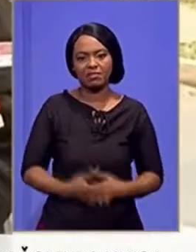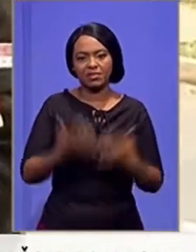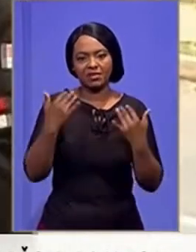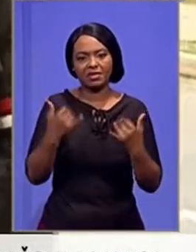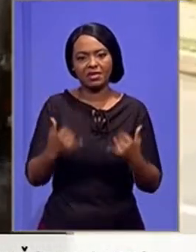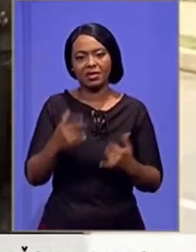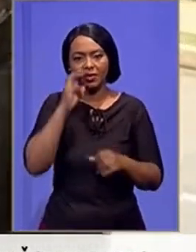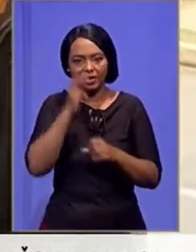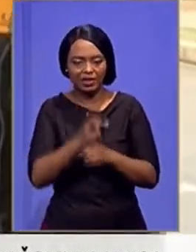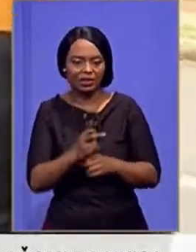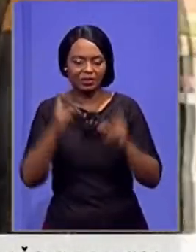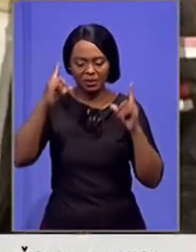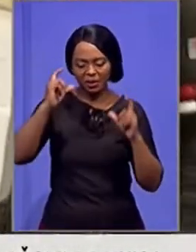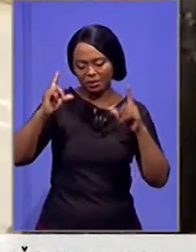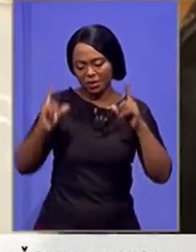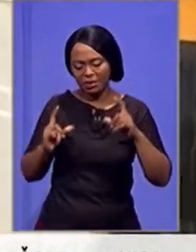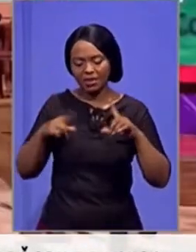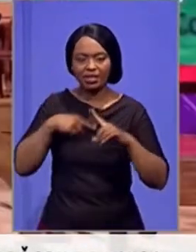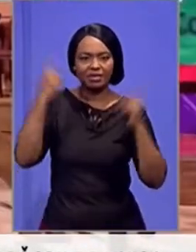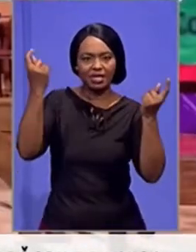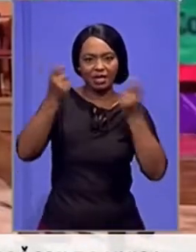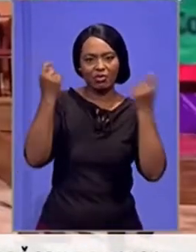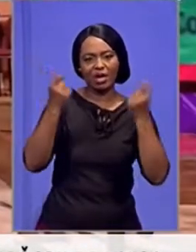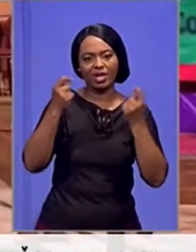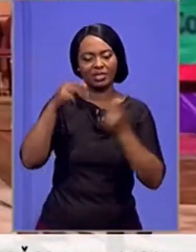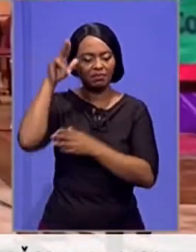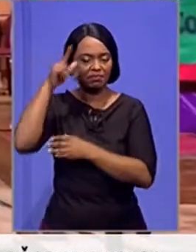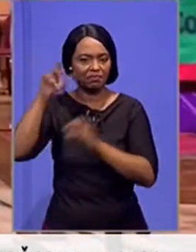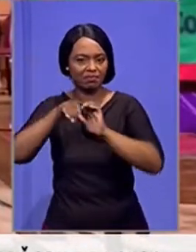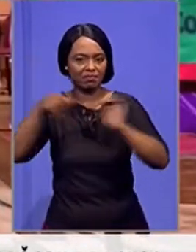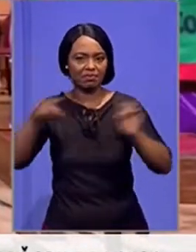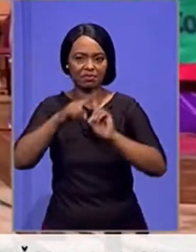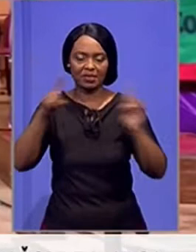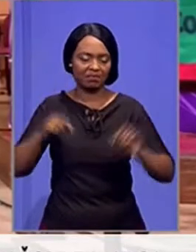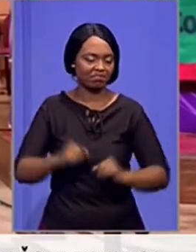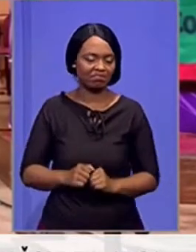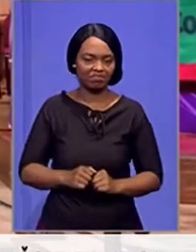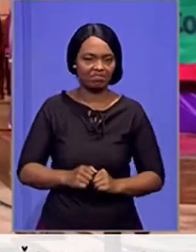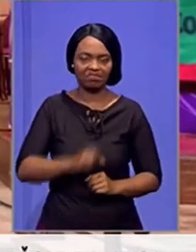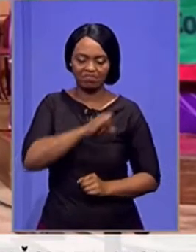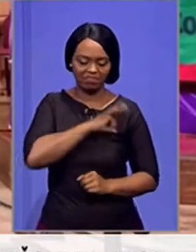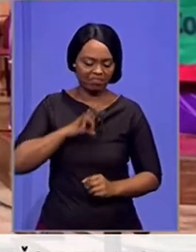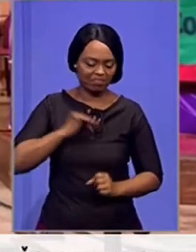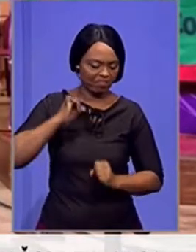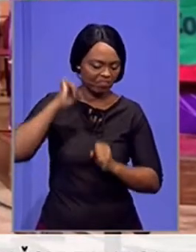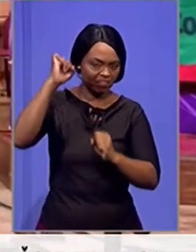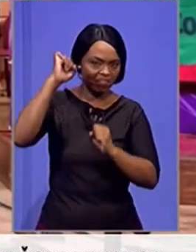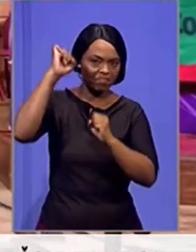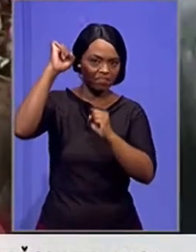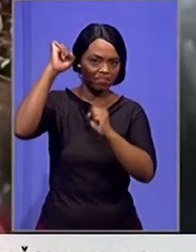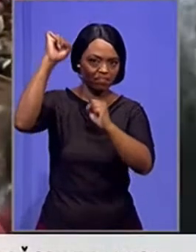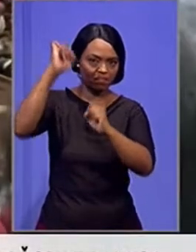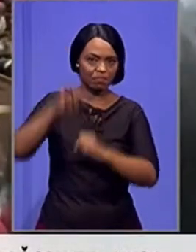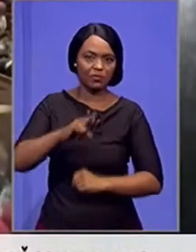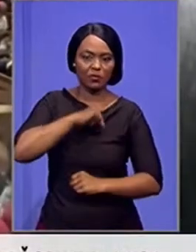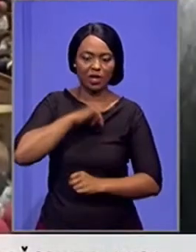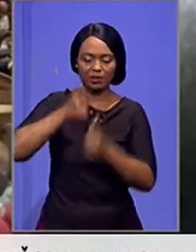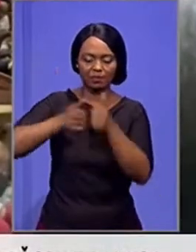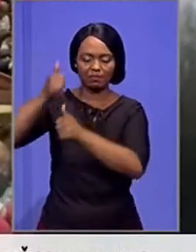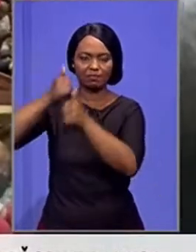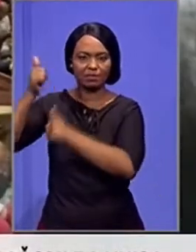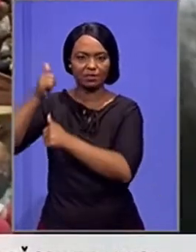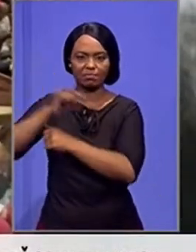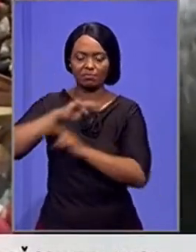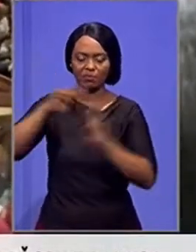letšatši la dikapeso tša bona. Union ya bašomi NEHAWU e re bolaodi bo paletšwe ke go obamela kwano ya megolo. Ba